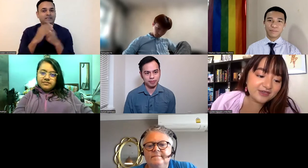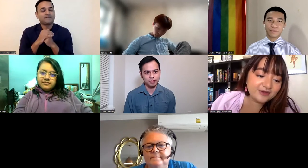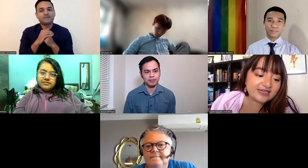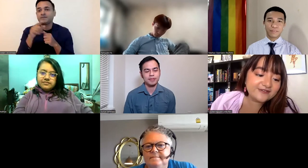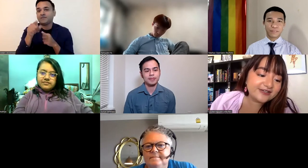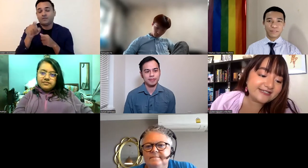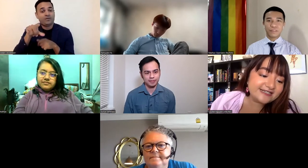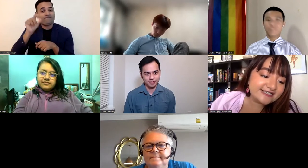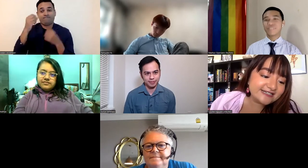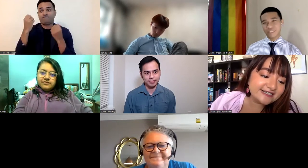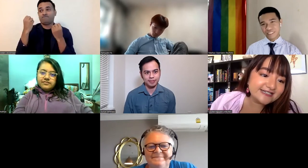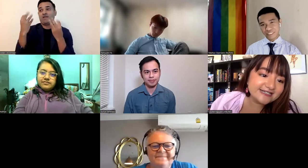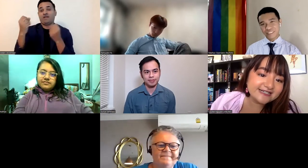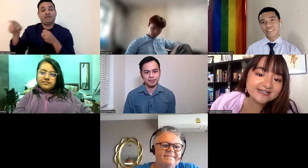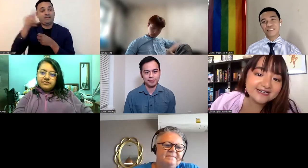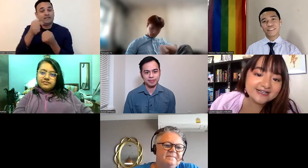thank you, Leva.